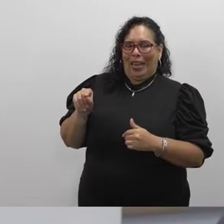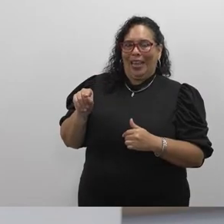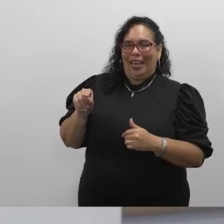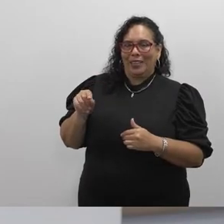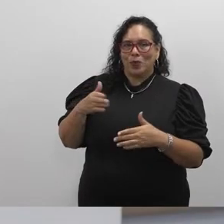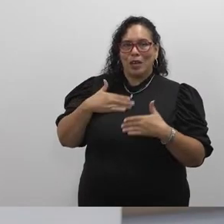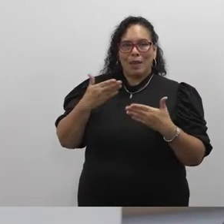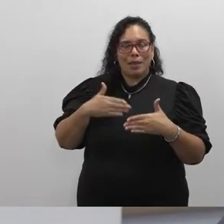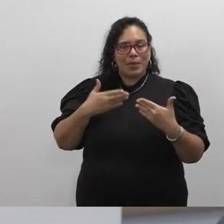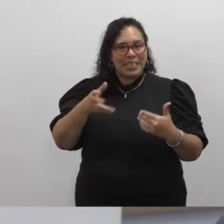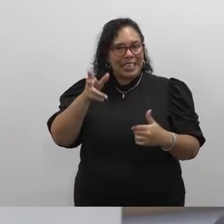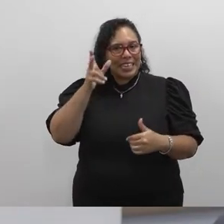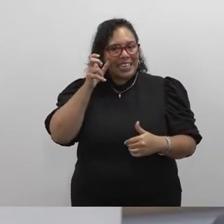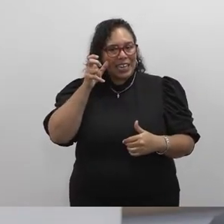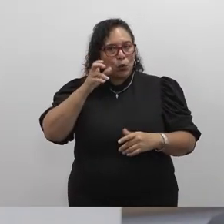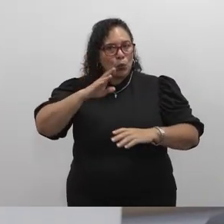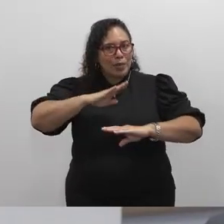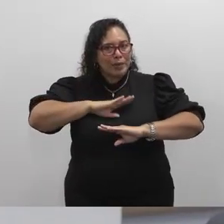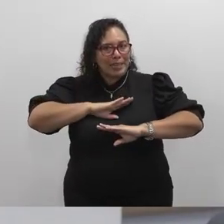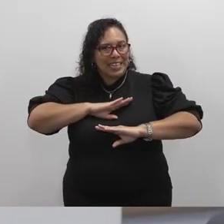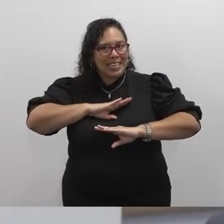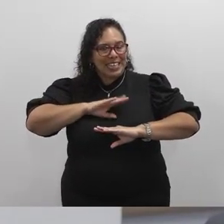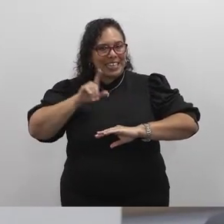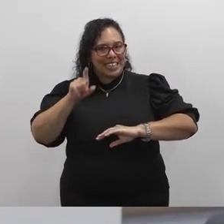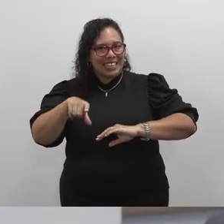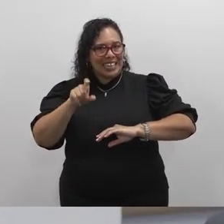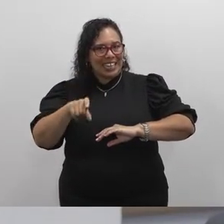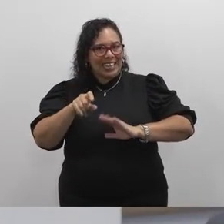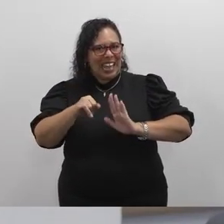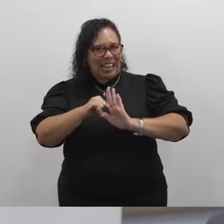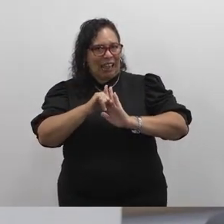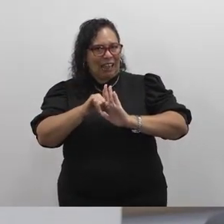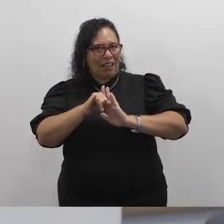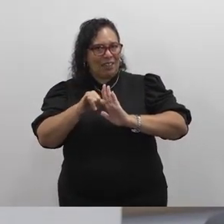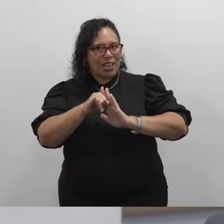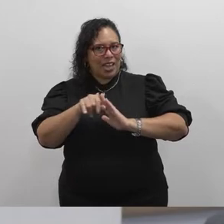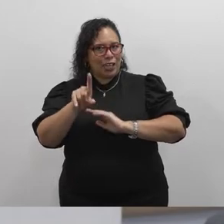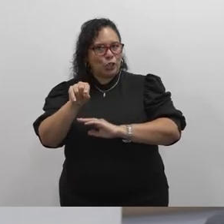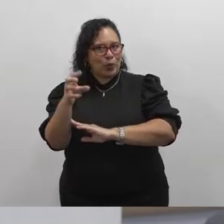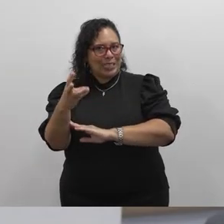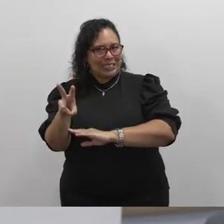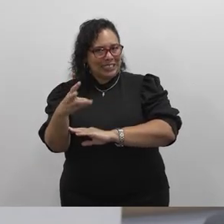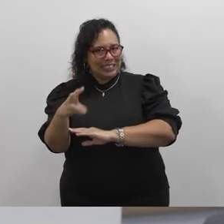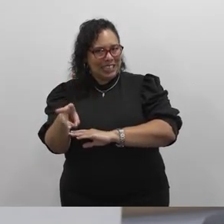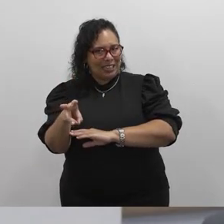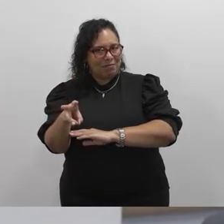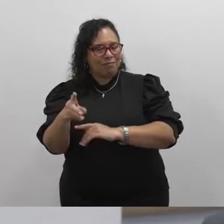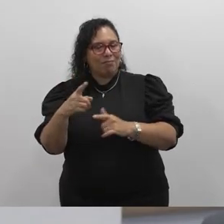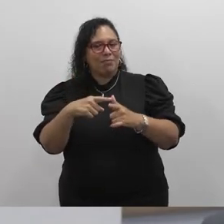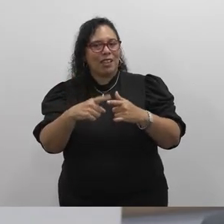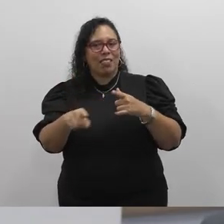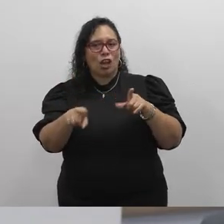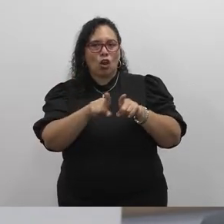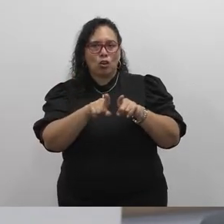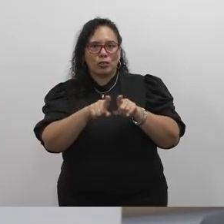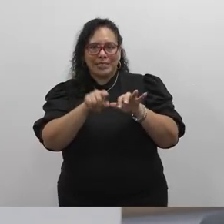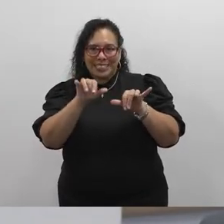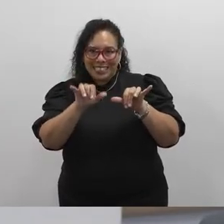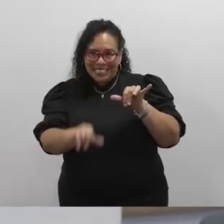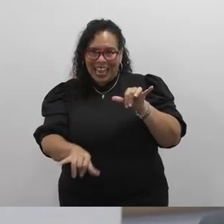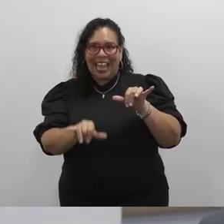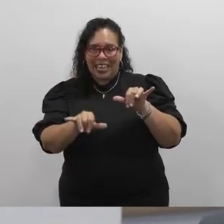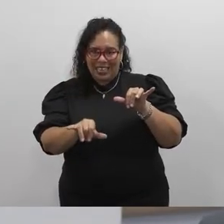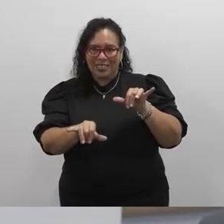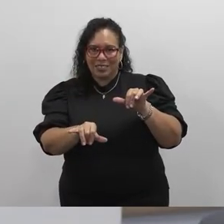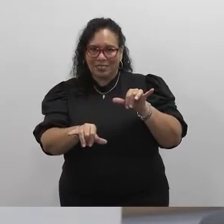glad to hear that we are meeting the needs that were identified in 2016, and that also we are staying on top